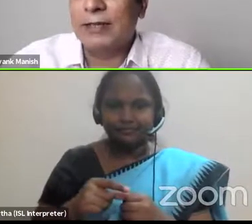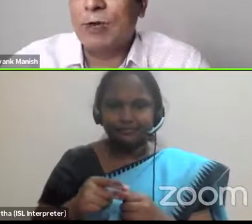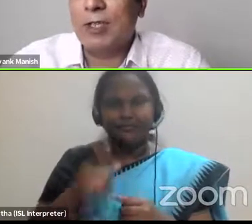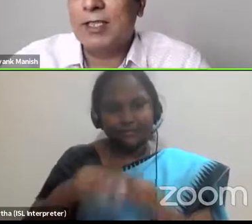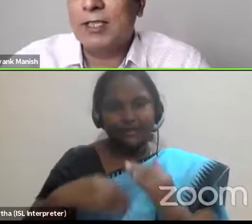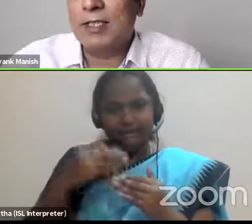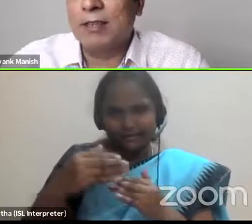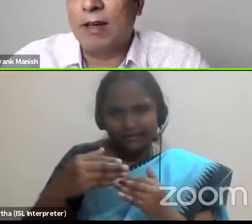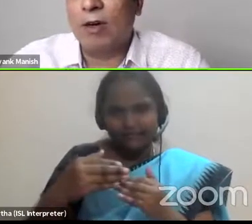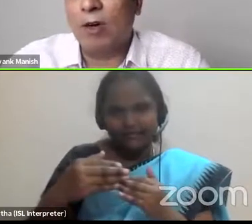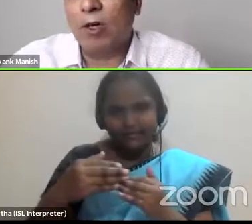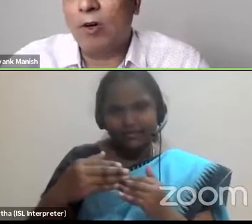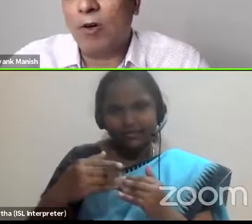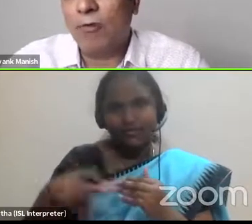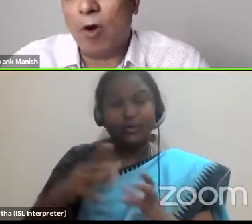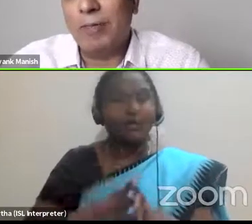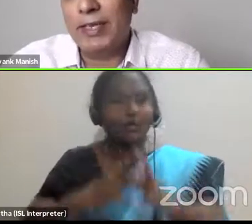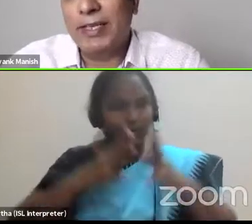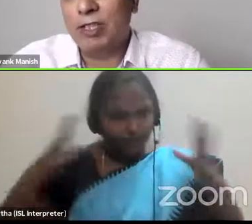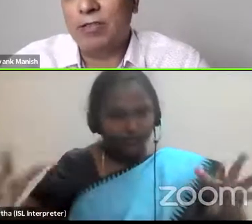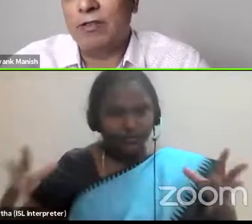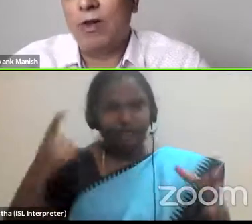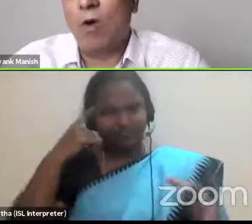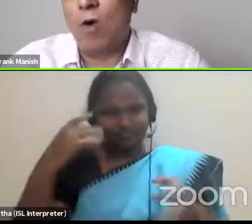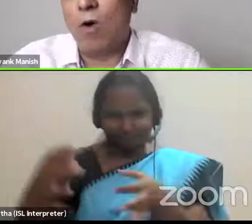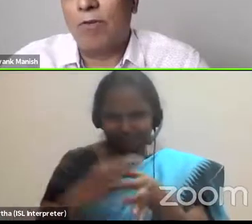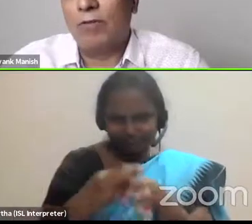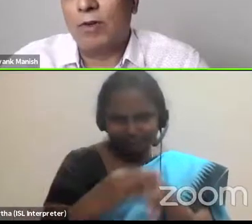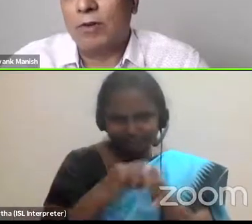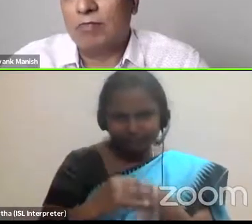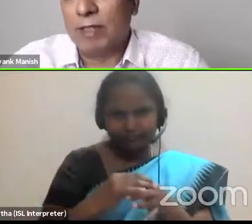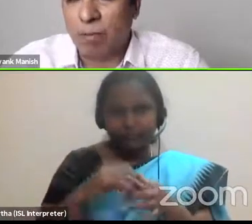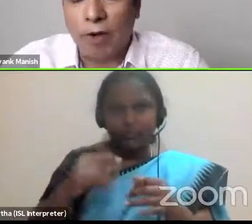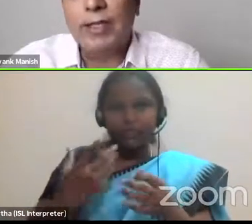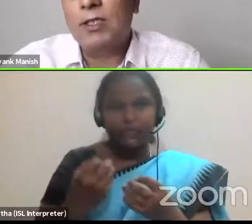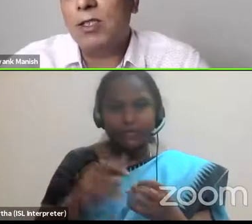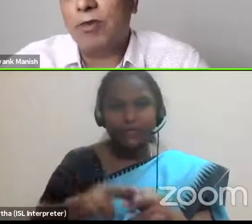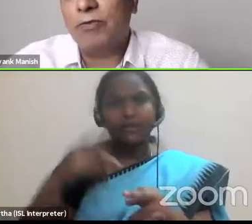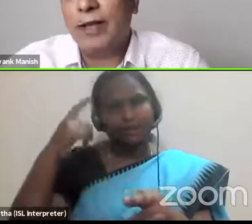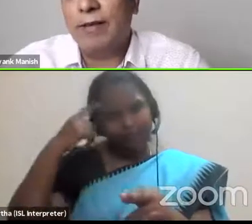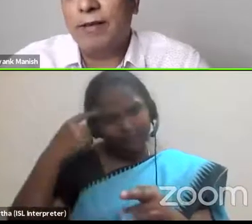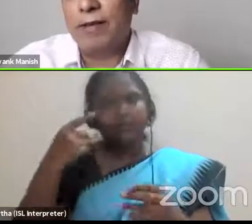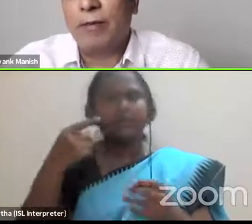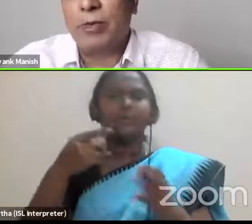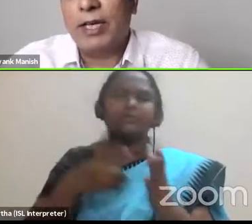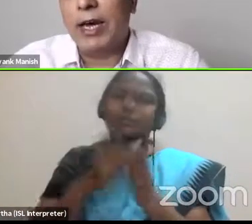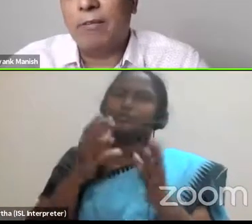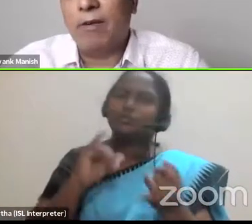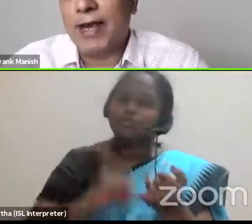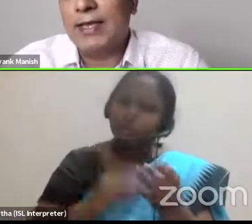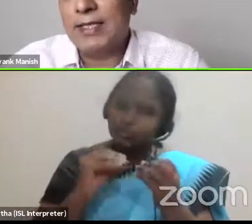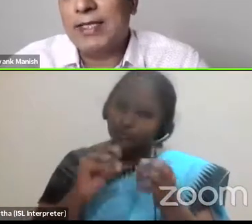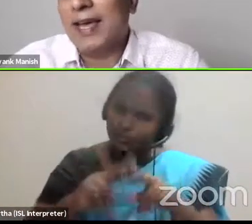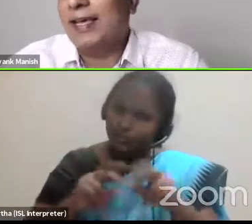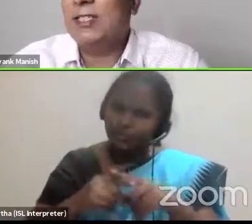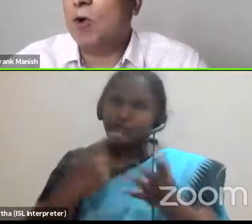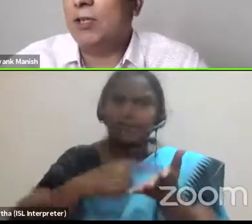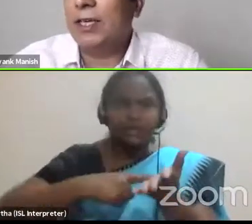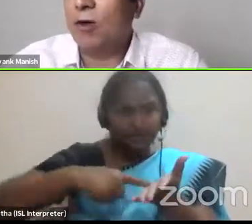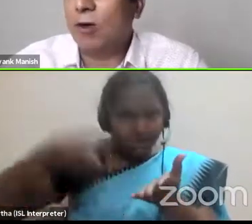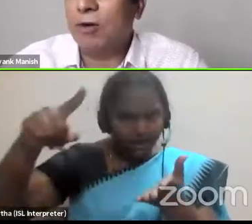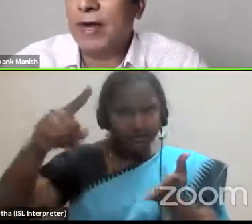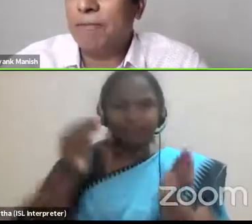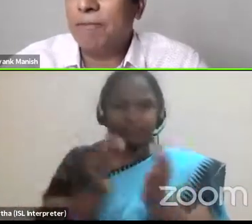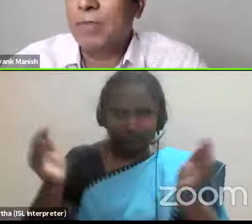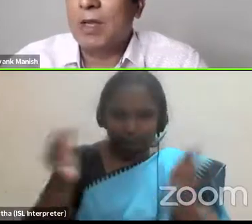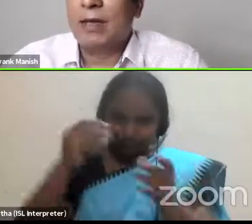Thereafter, it was a lot of combination of deploying the software, putting up the right size on